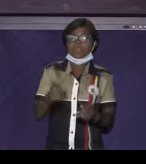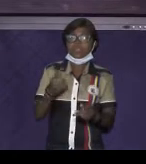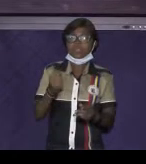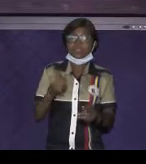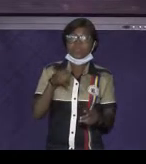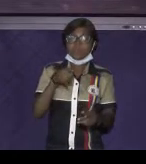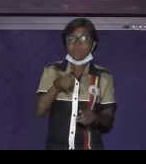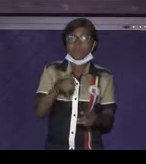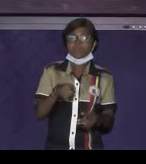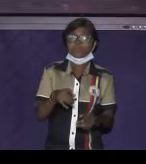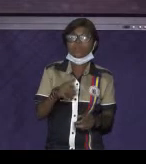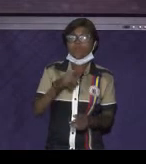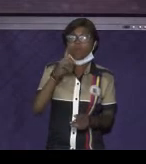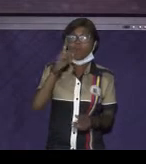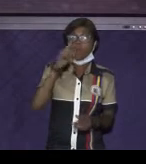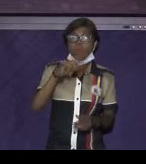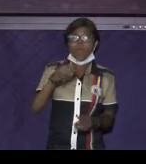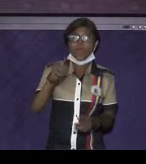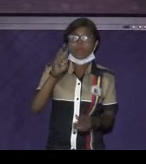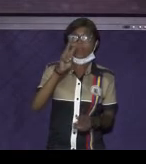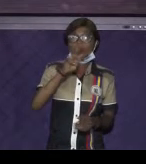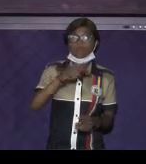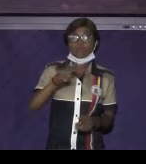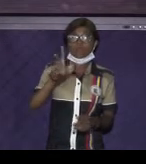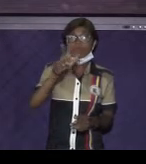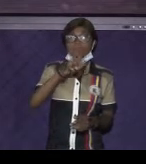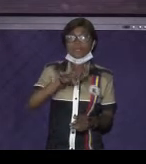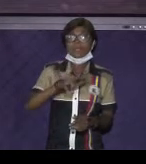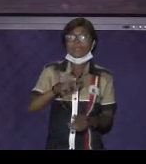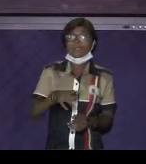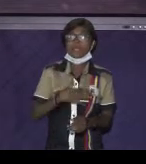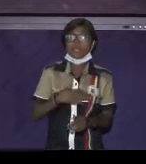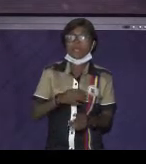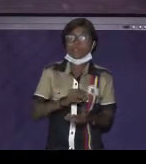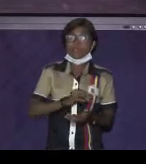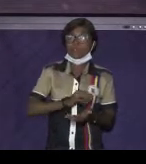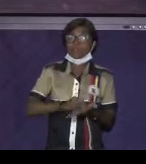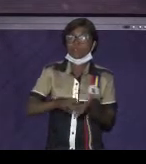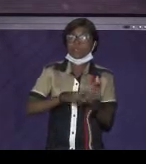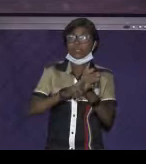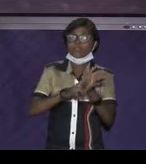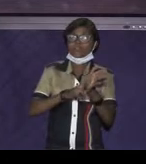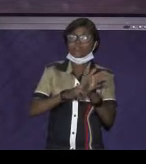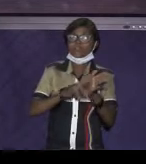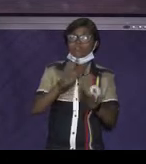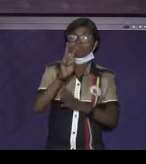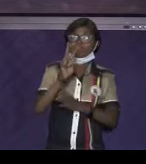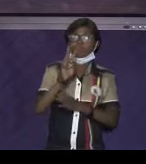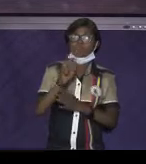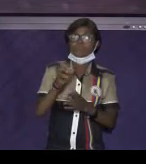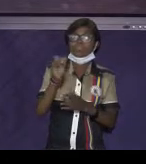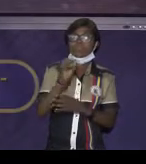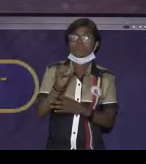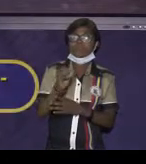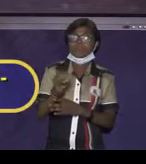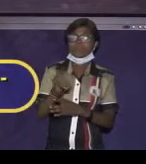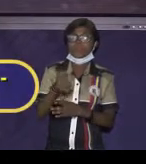times. 1, 2, 3. Decimal point will end up here. And we'll cancel these 2 zeros. So we should